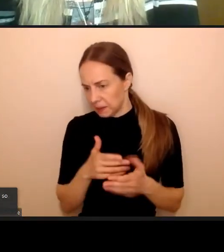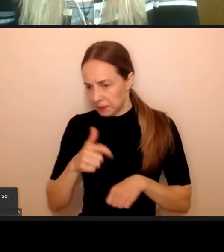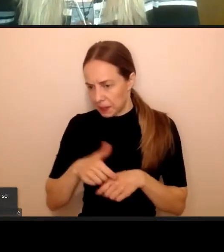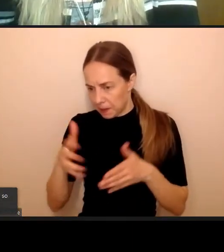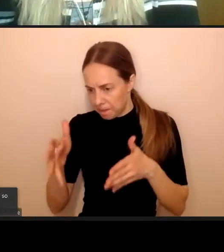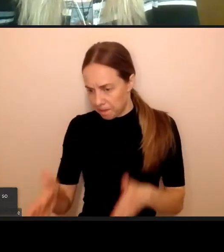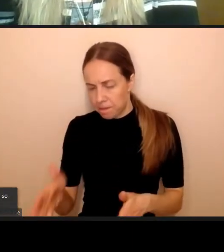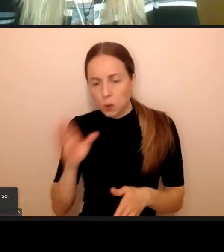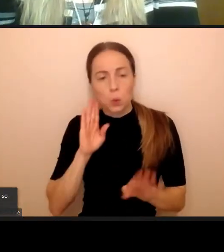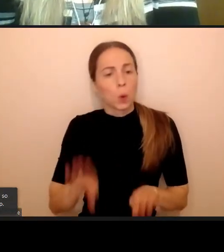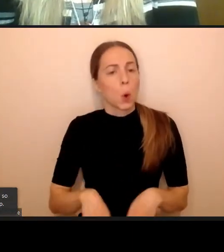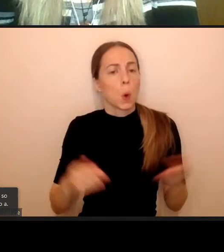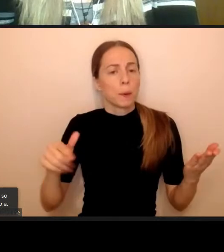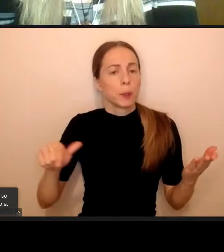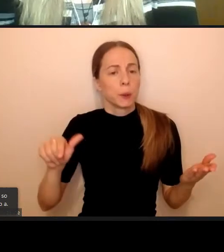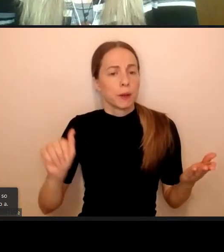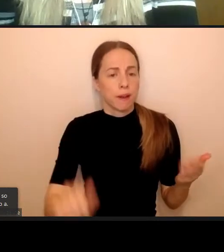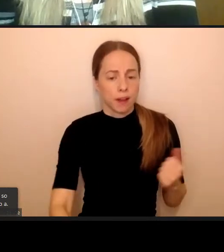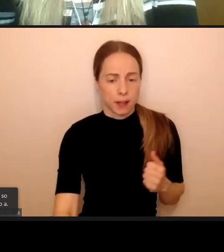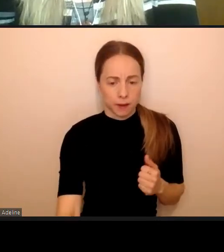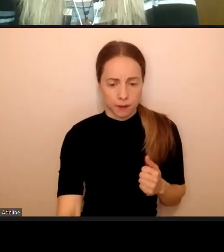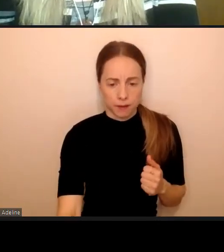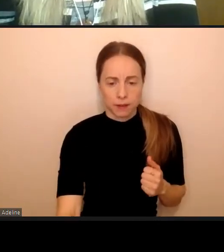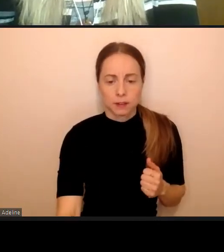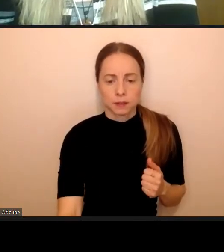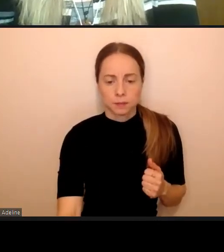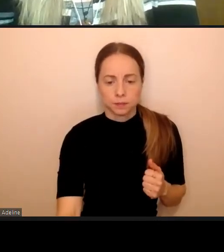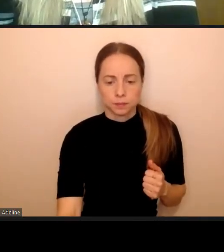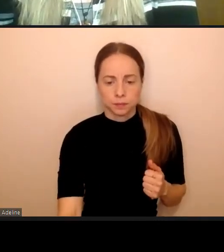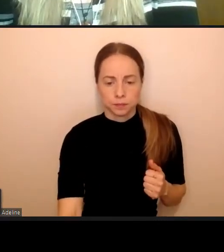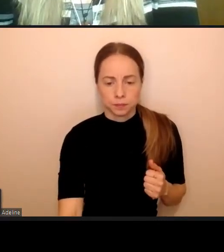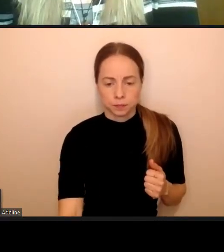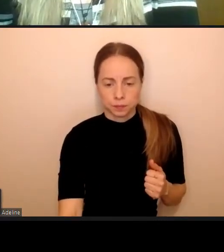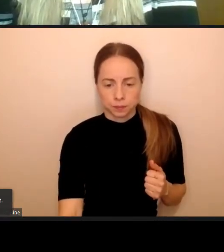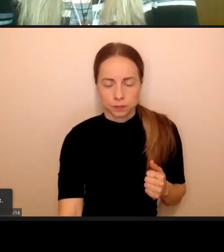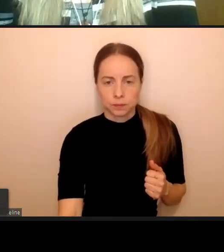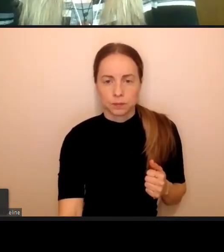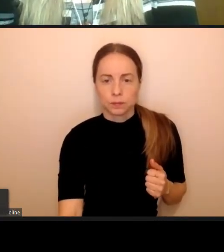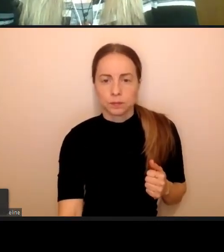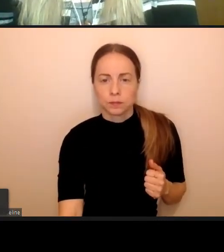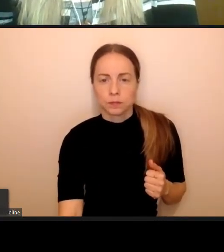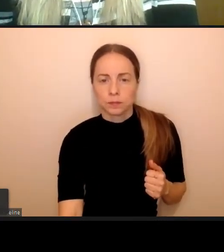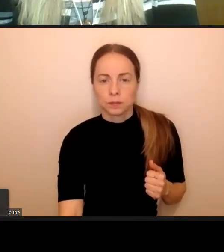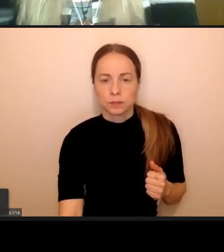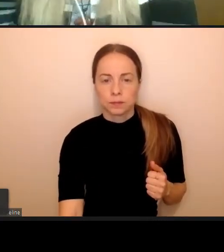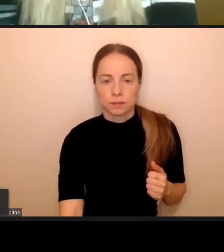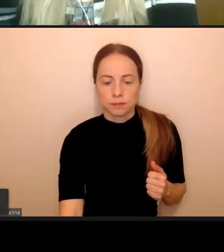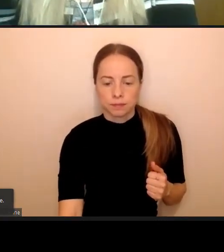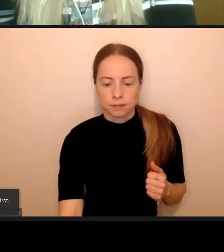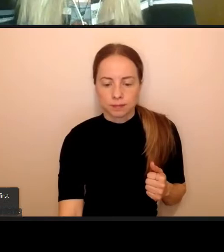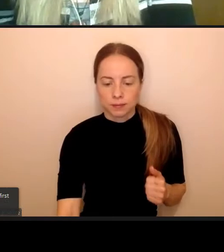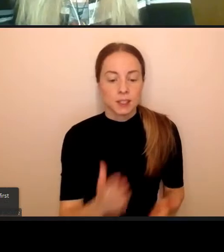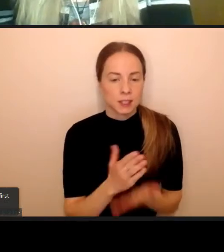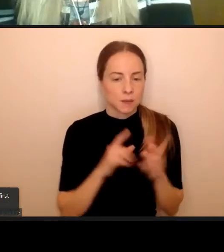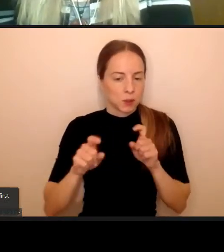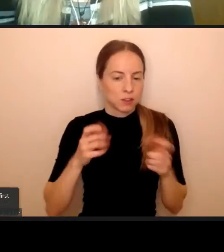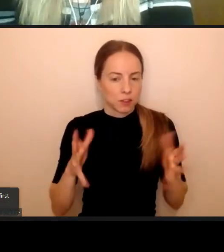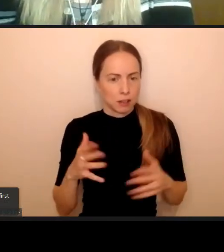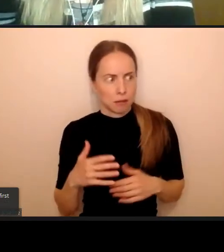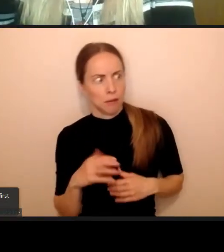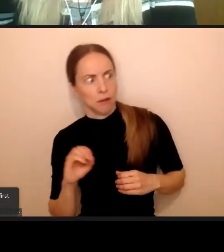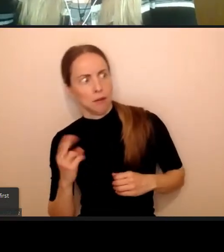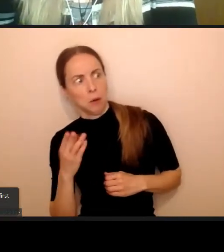this time for Q&A. We already have some questions already. Oh boy. The first question we have